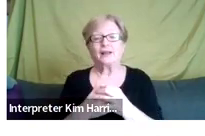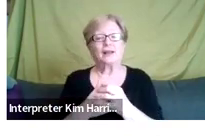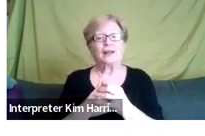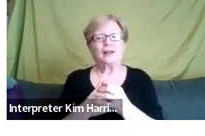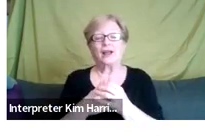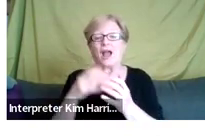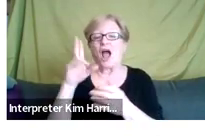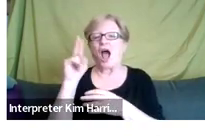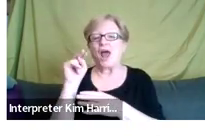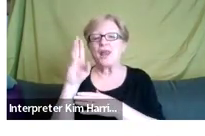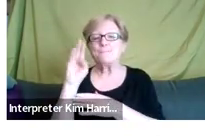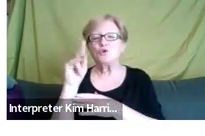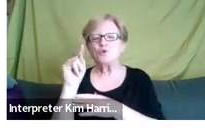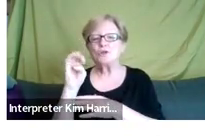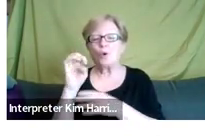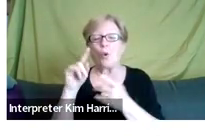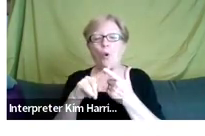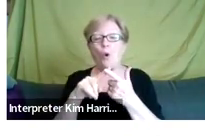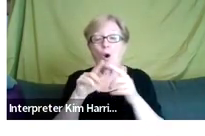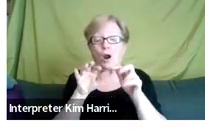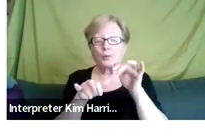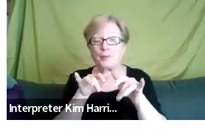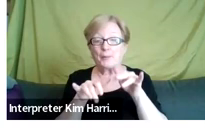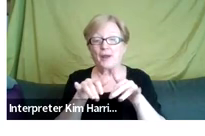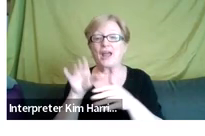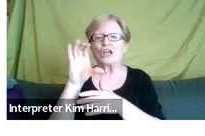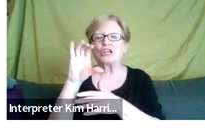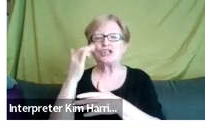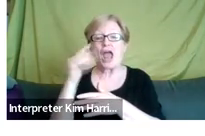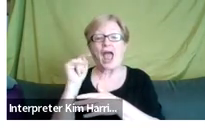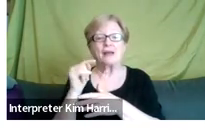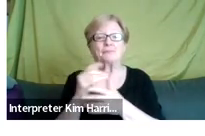unmute or, put it in the chat.